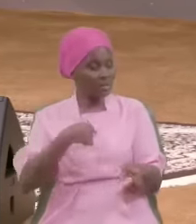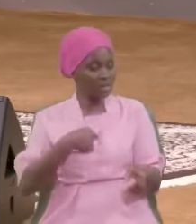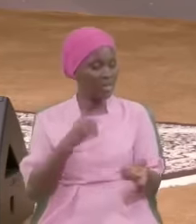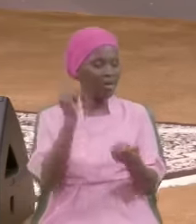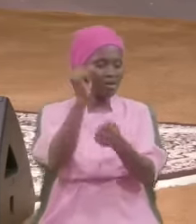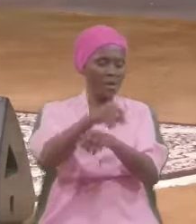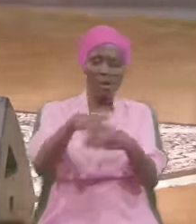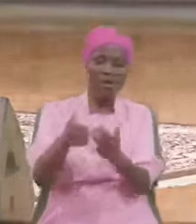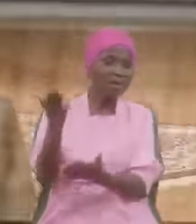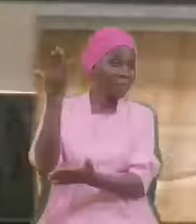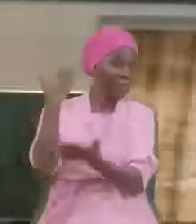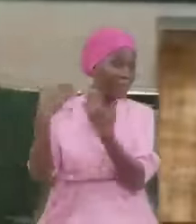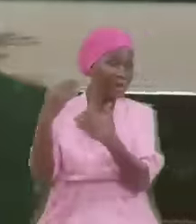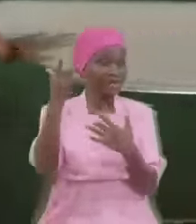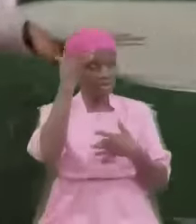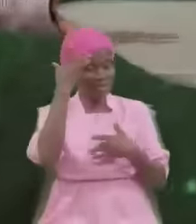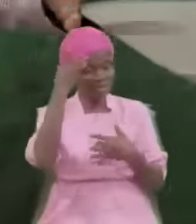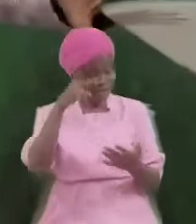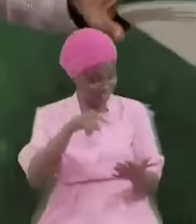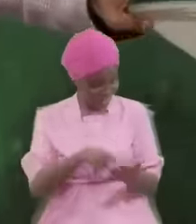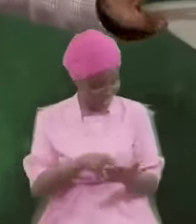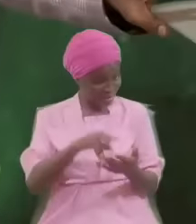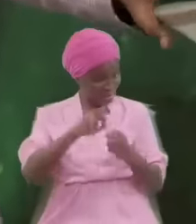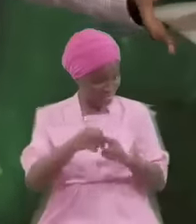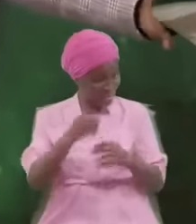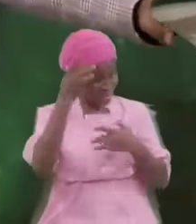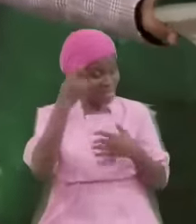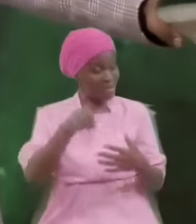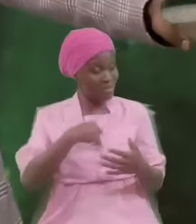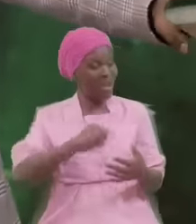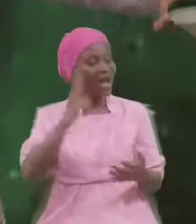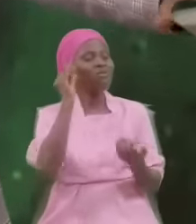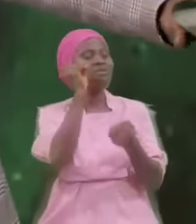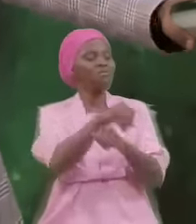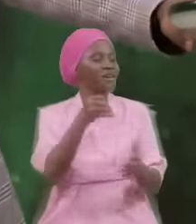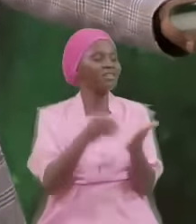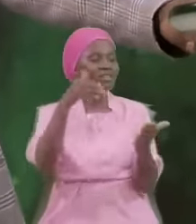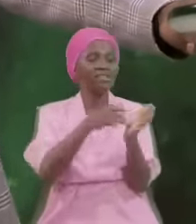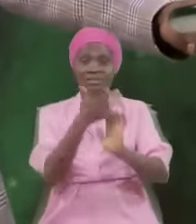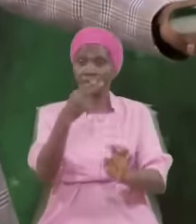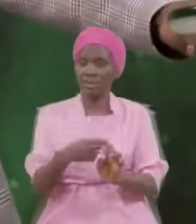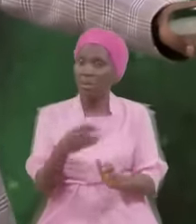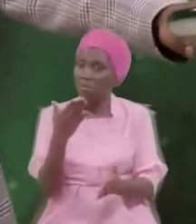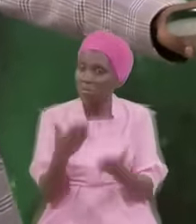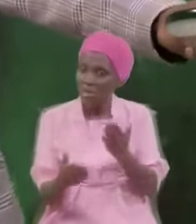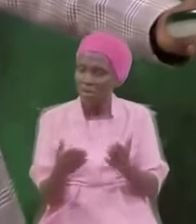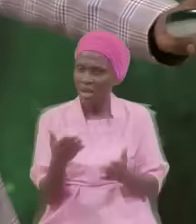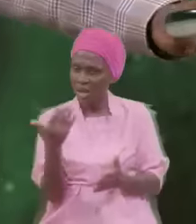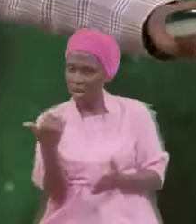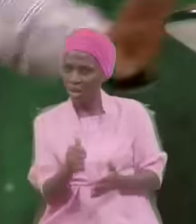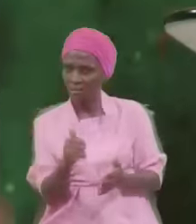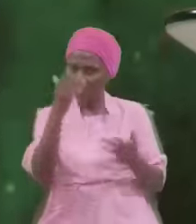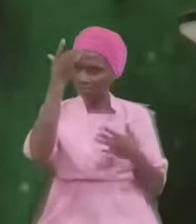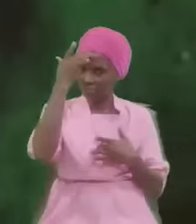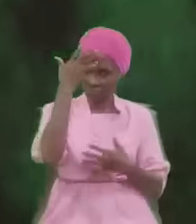past sicknesses, this one, I will conquer it again. And maybe there's any sickness, there's any infirmity there,